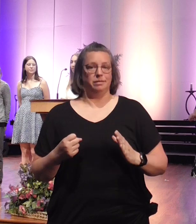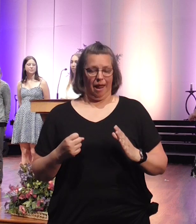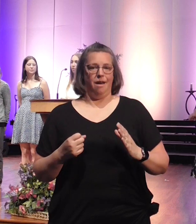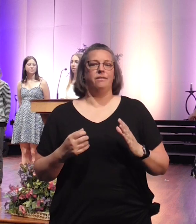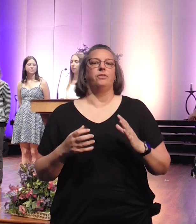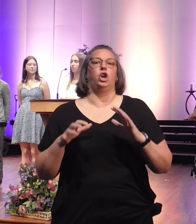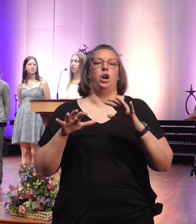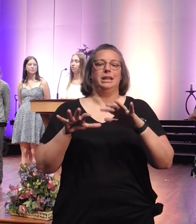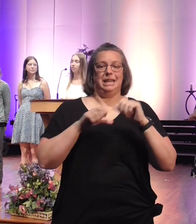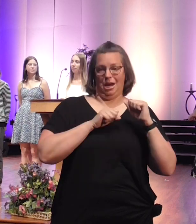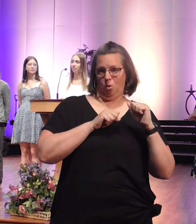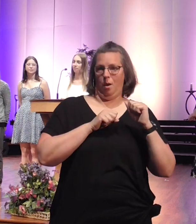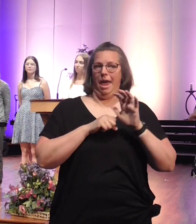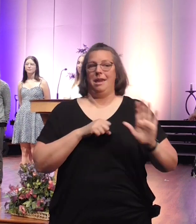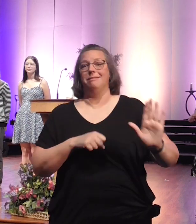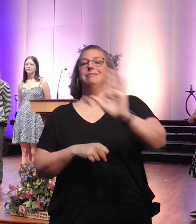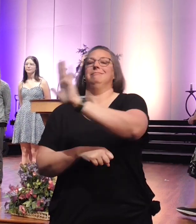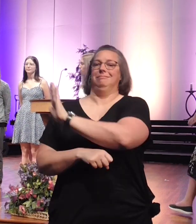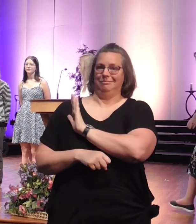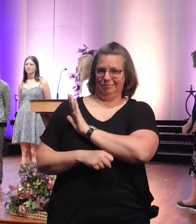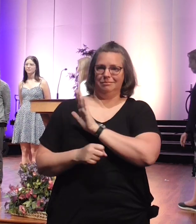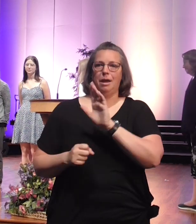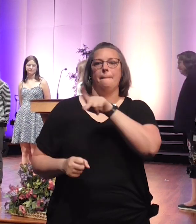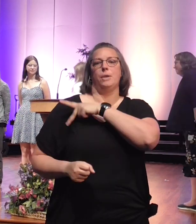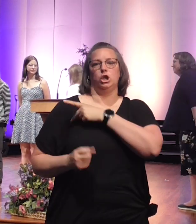growth of everyone around you.